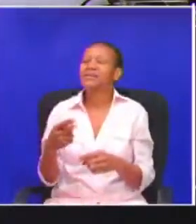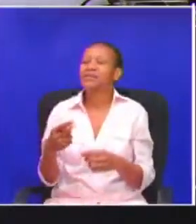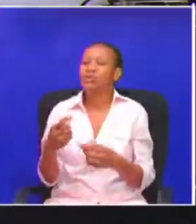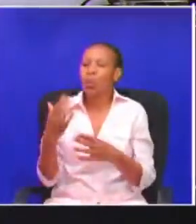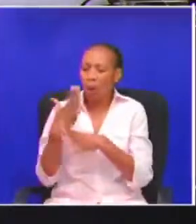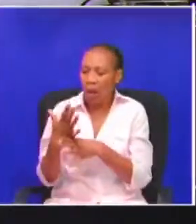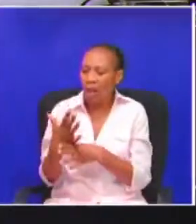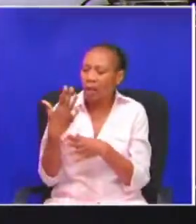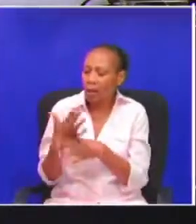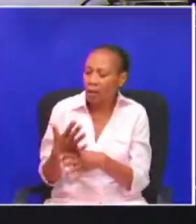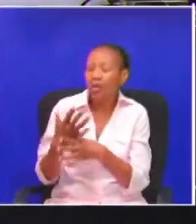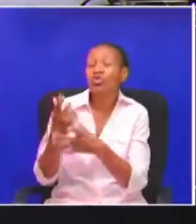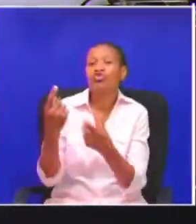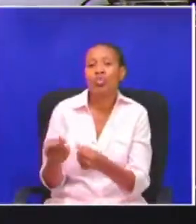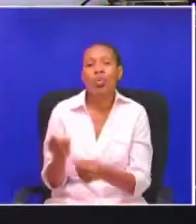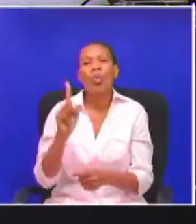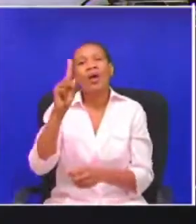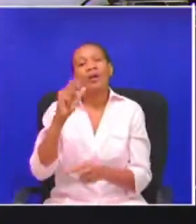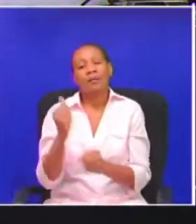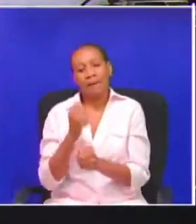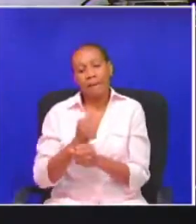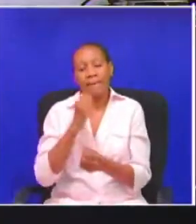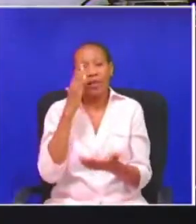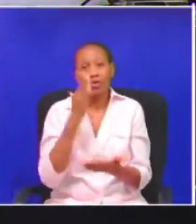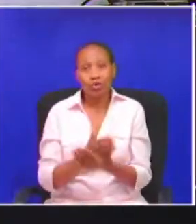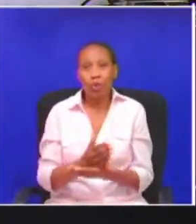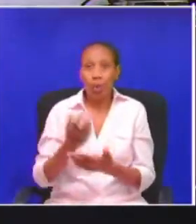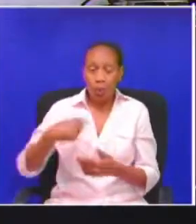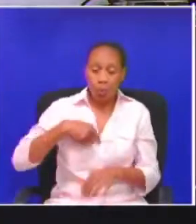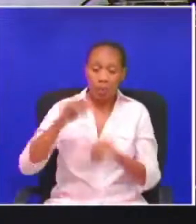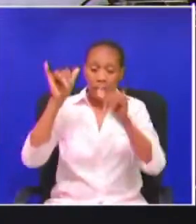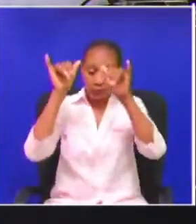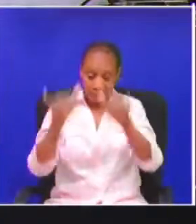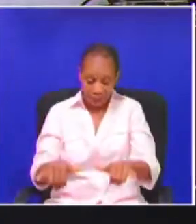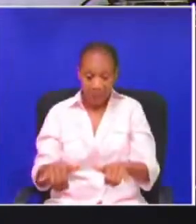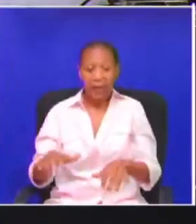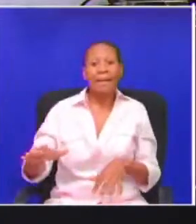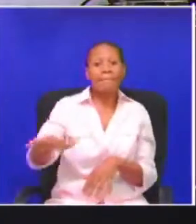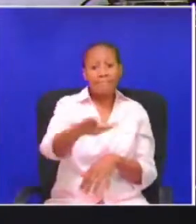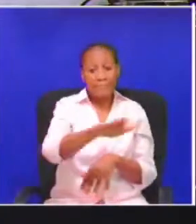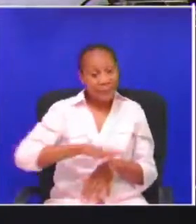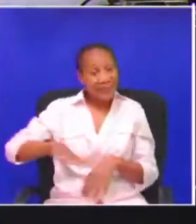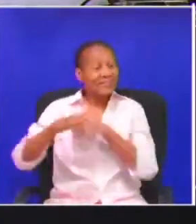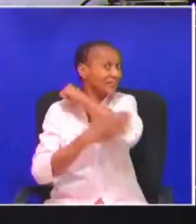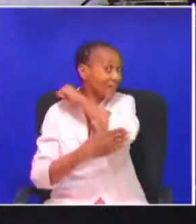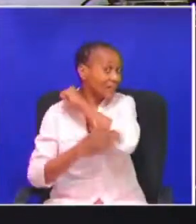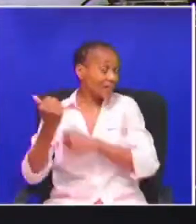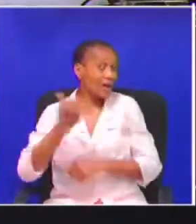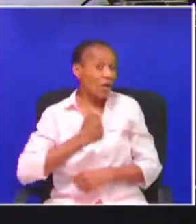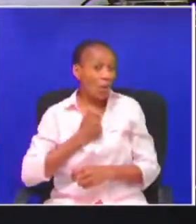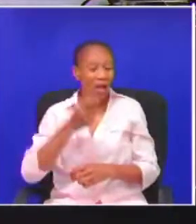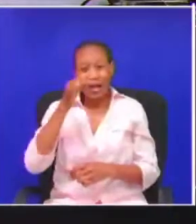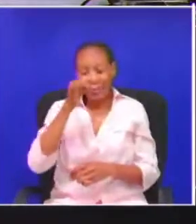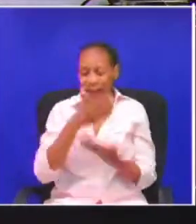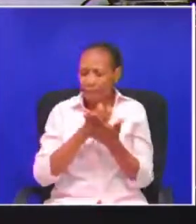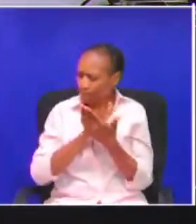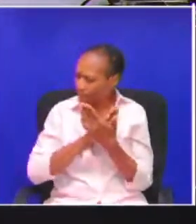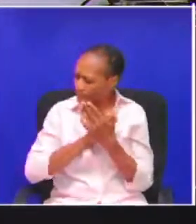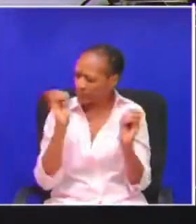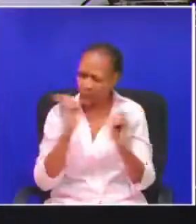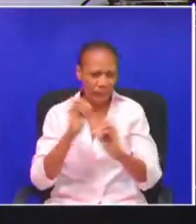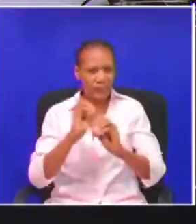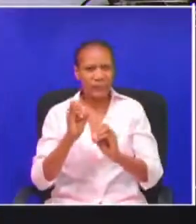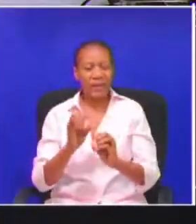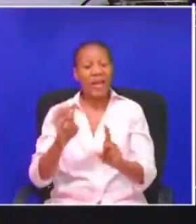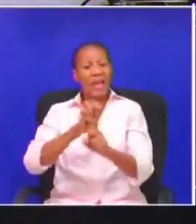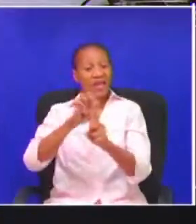task of ensuring that we live in a crime-free environment which is stable,